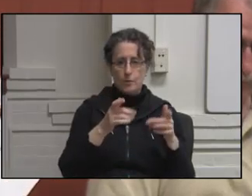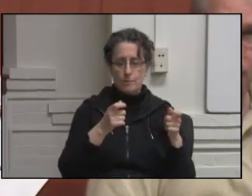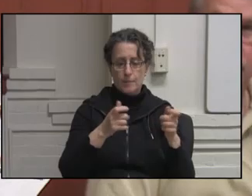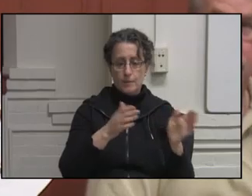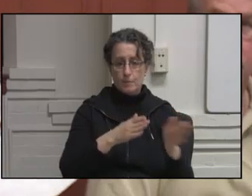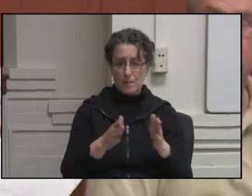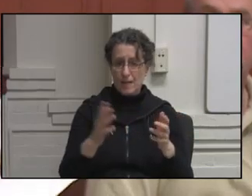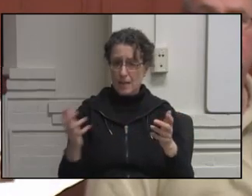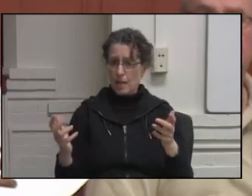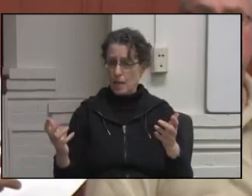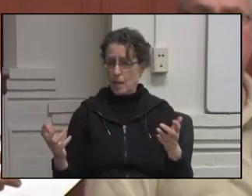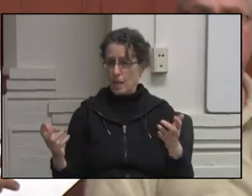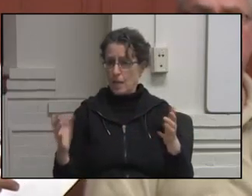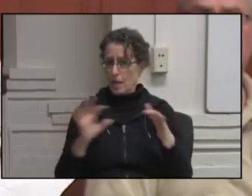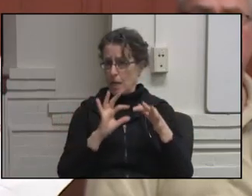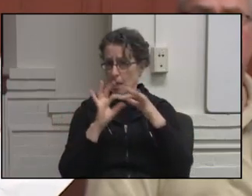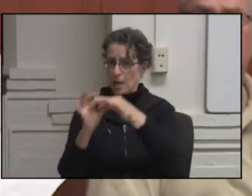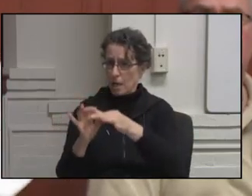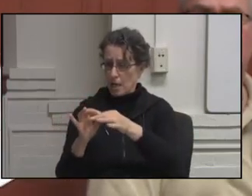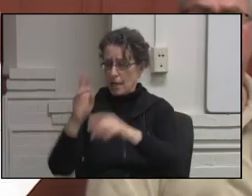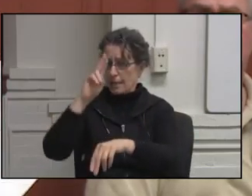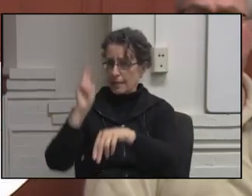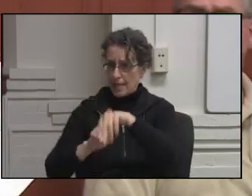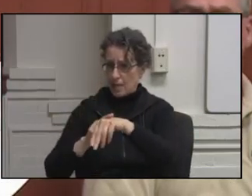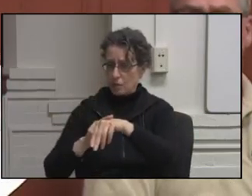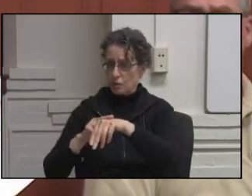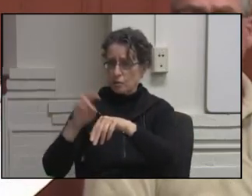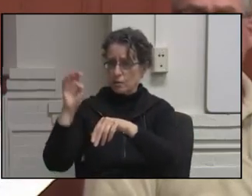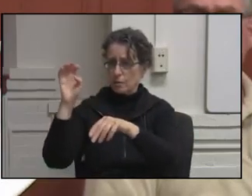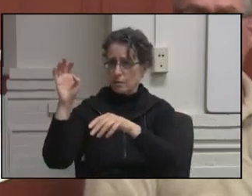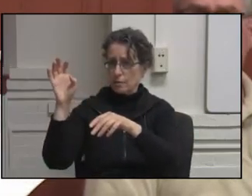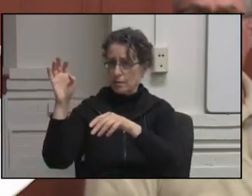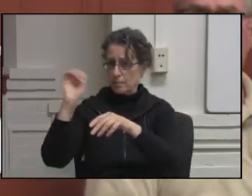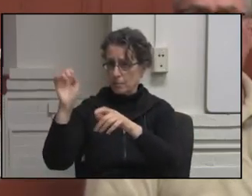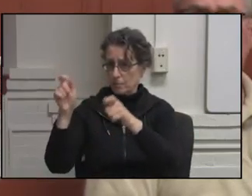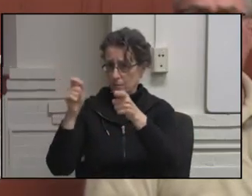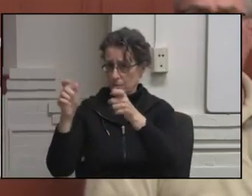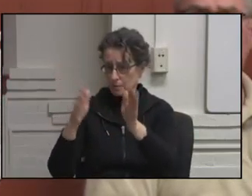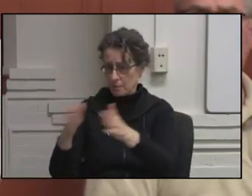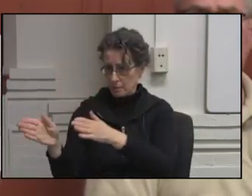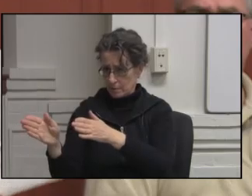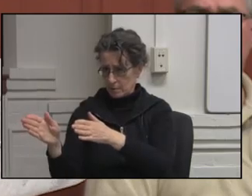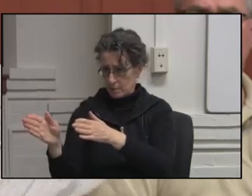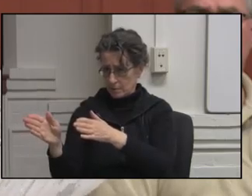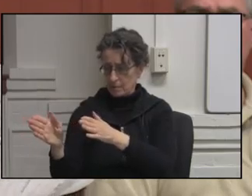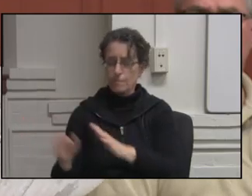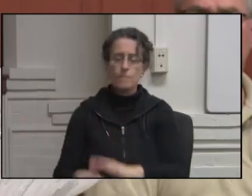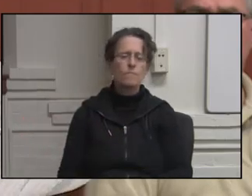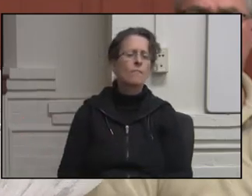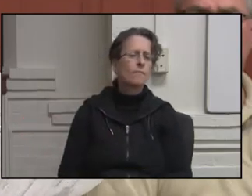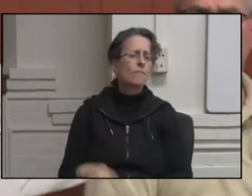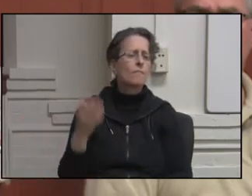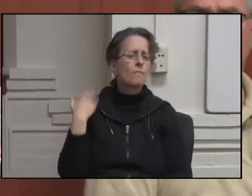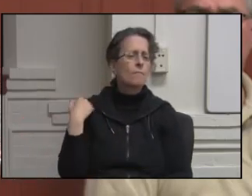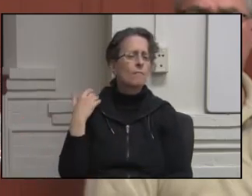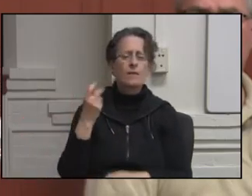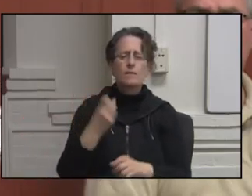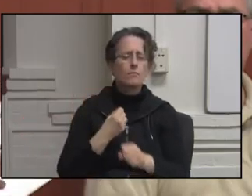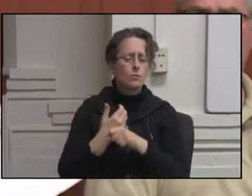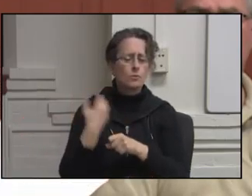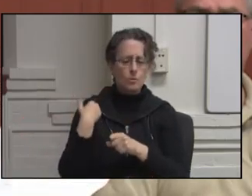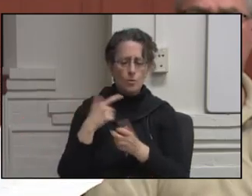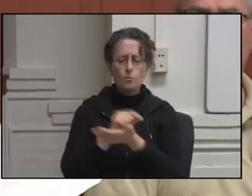national management plan? Because I had read a reformer article from several years